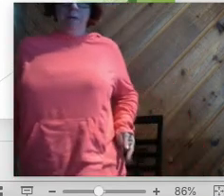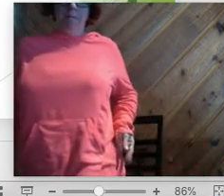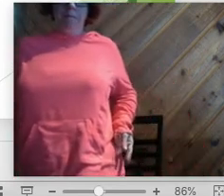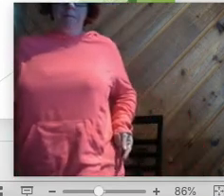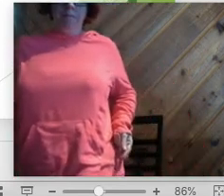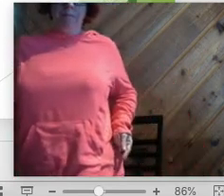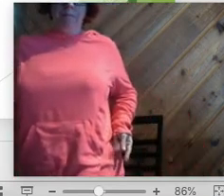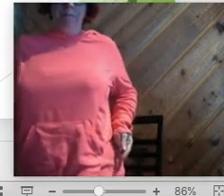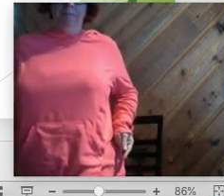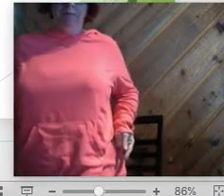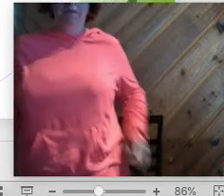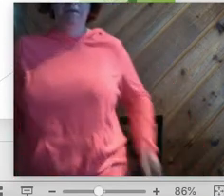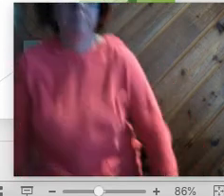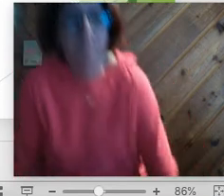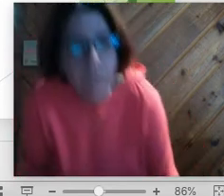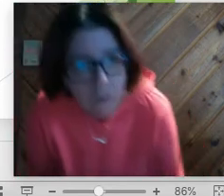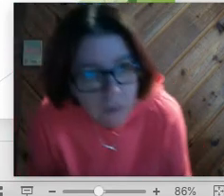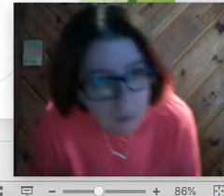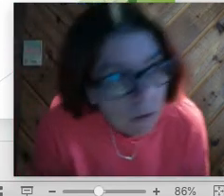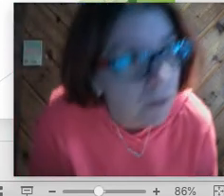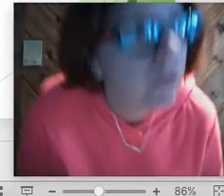Puppy. Puppy.